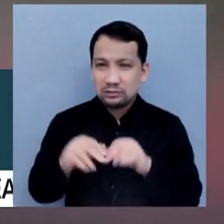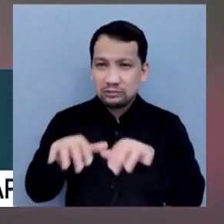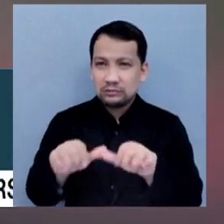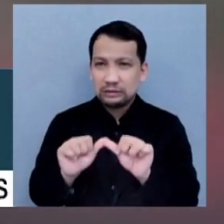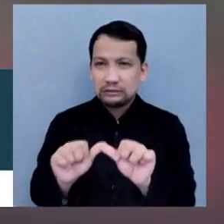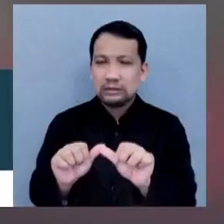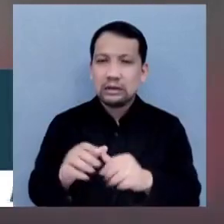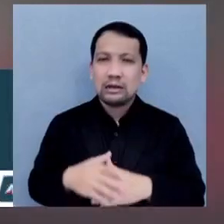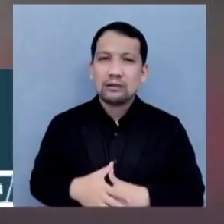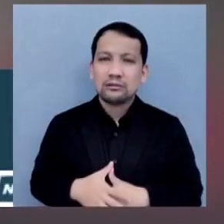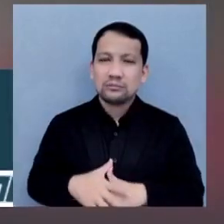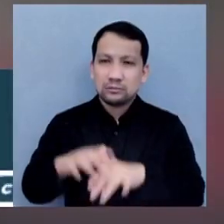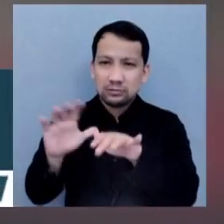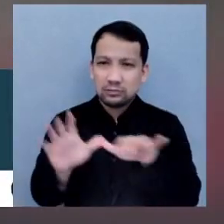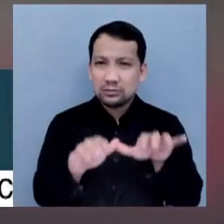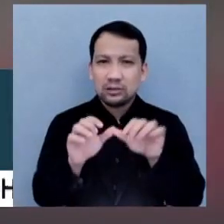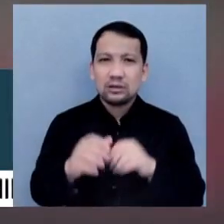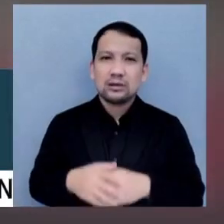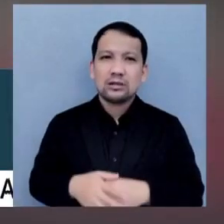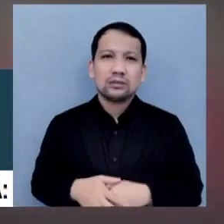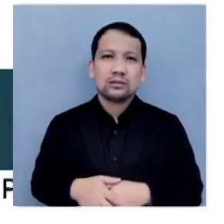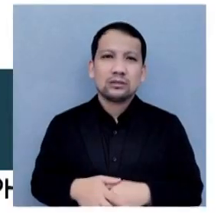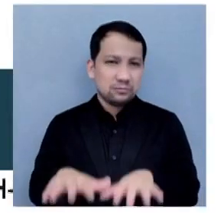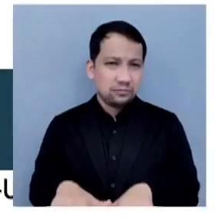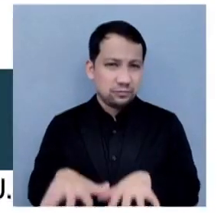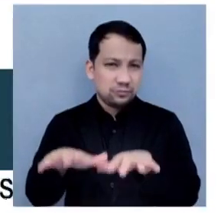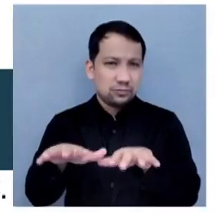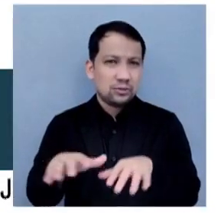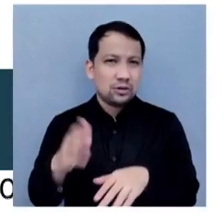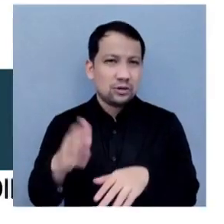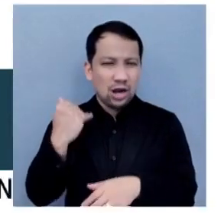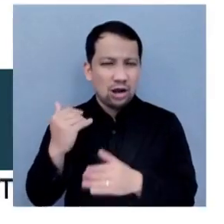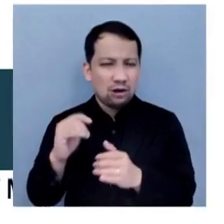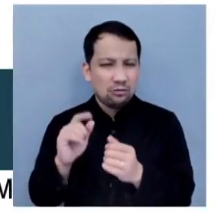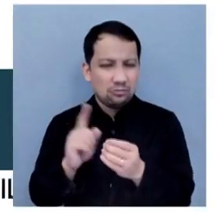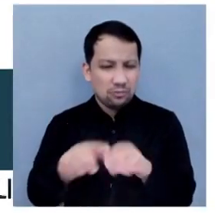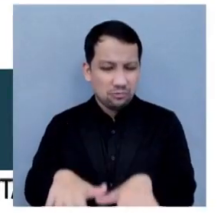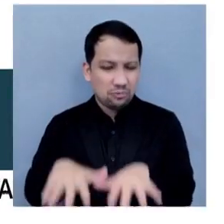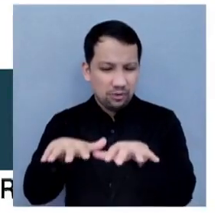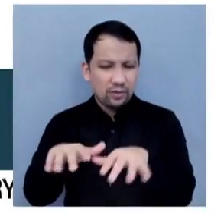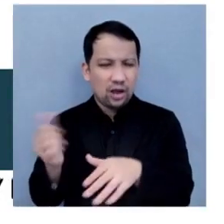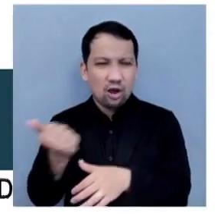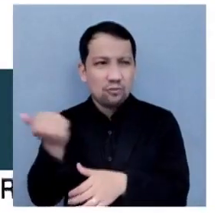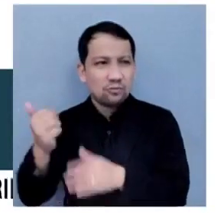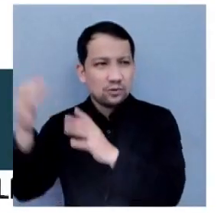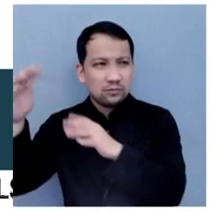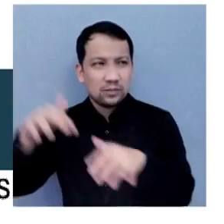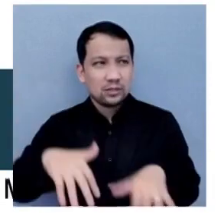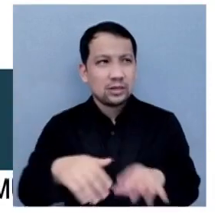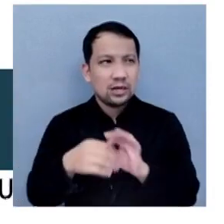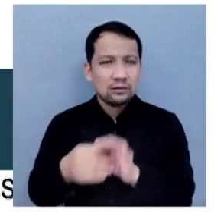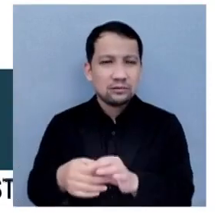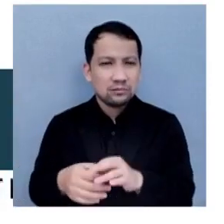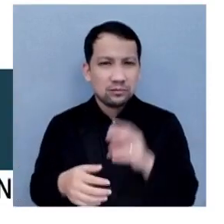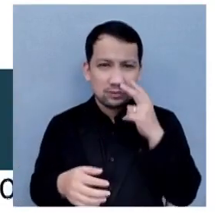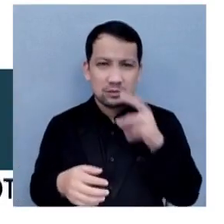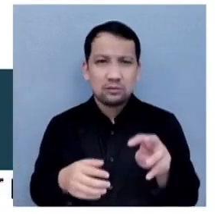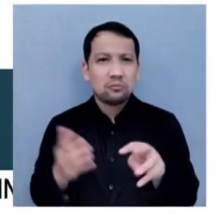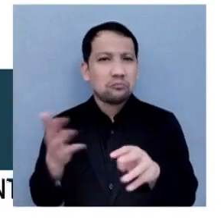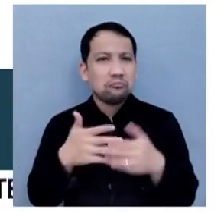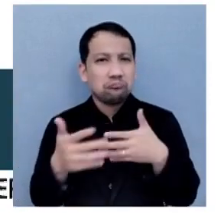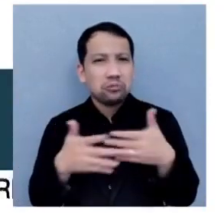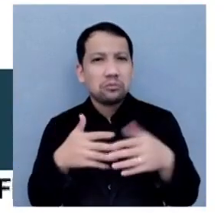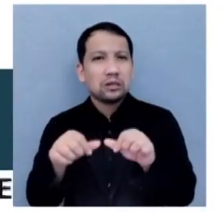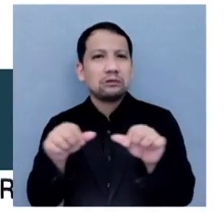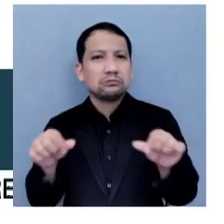All right. Okay. So we talked about flooding. What about landslide prone areas? Are you guys keeping watch over any particular